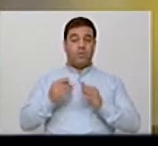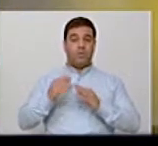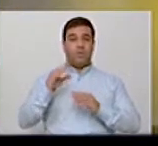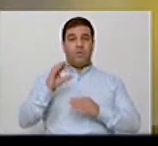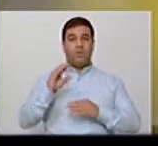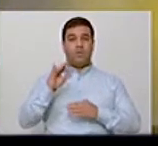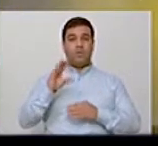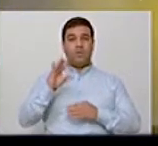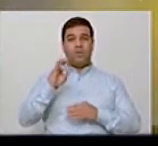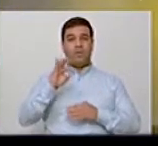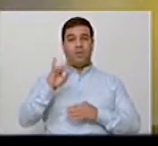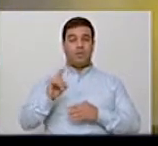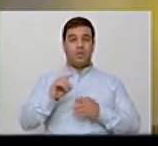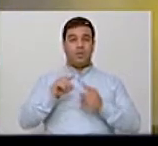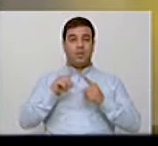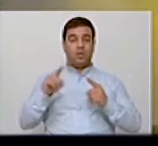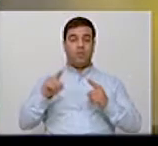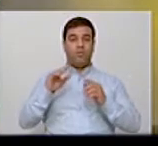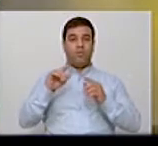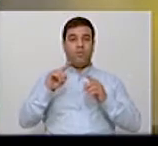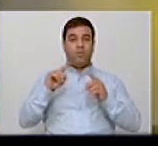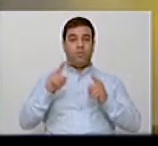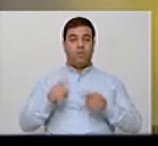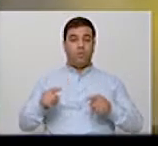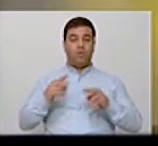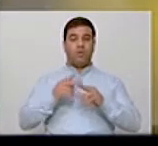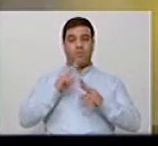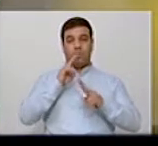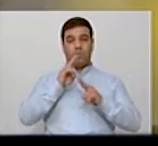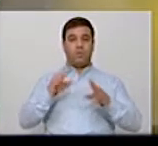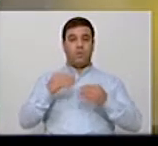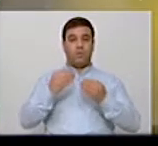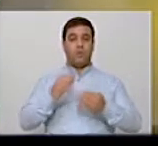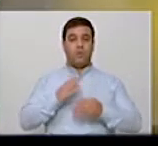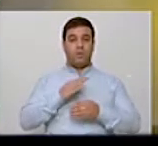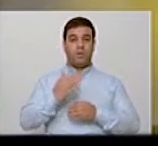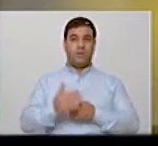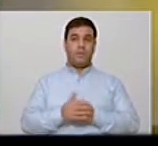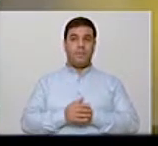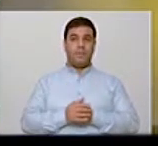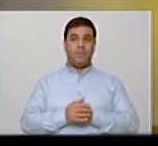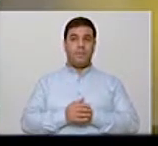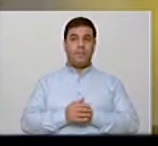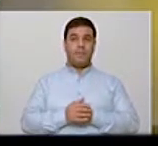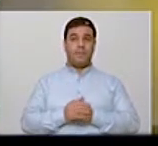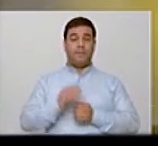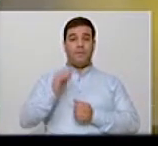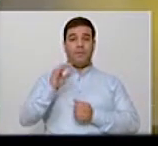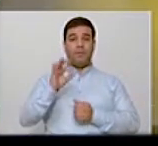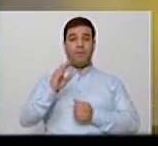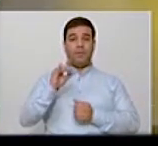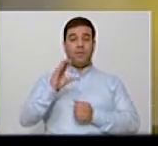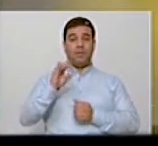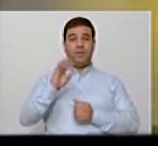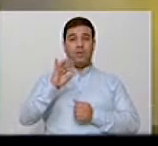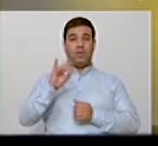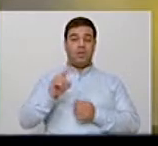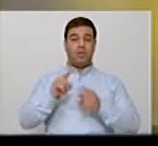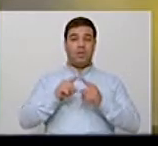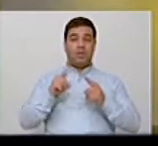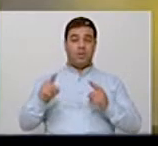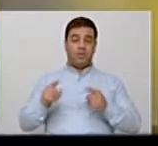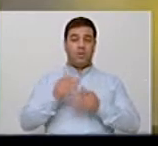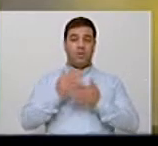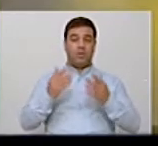fotosintez jarayonining formulasi keltirilgan. Fotosintez jarayoni